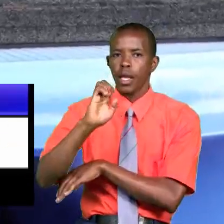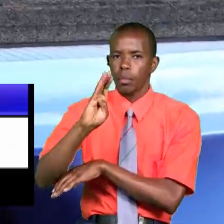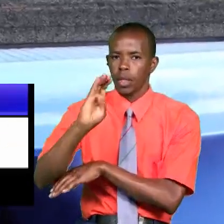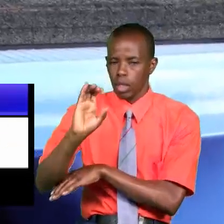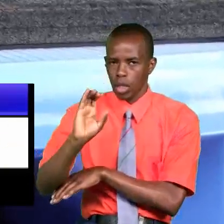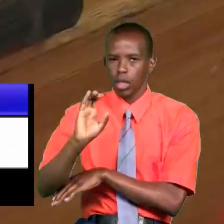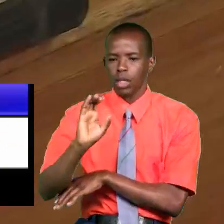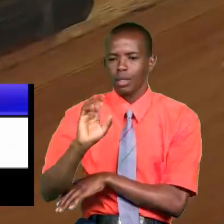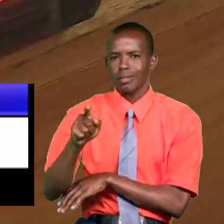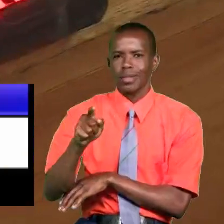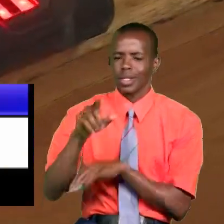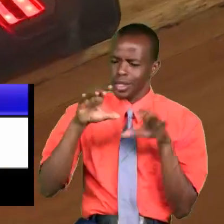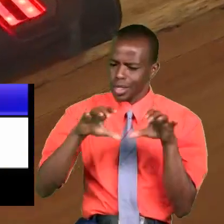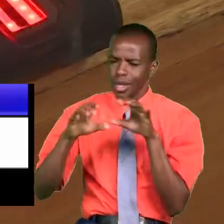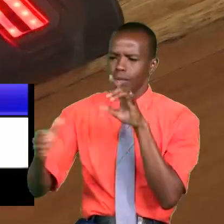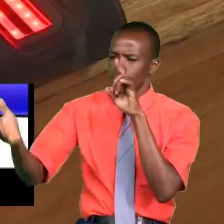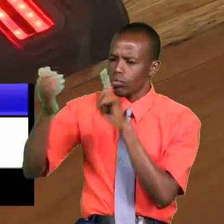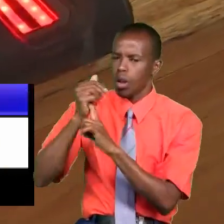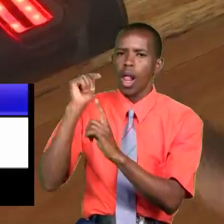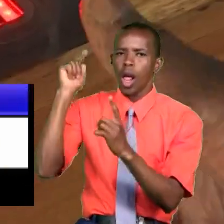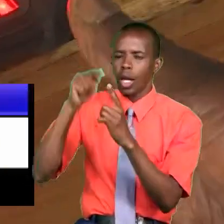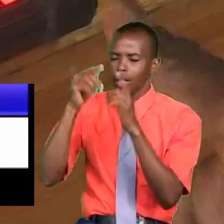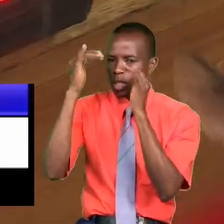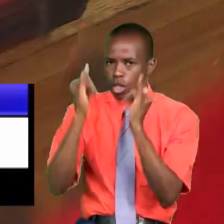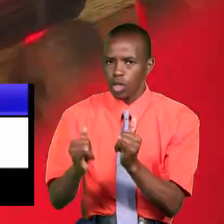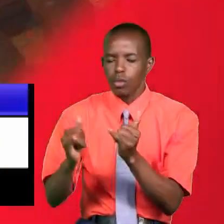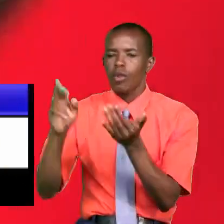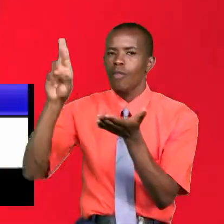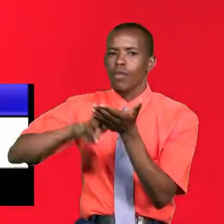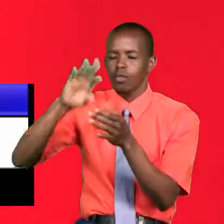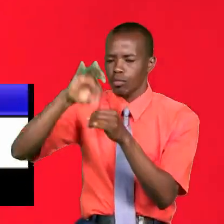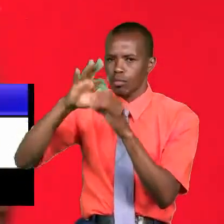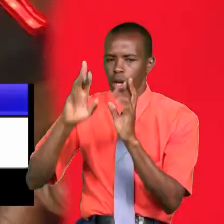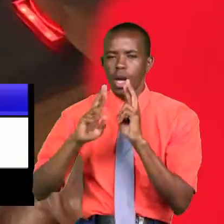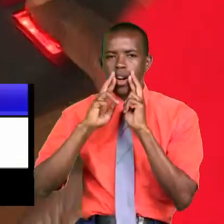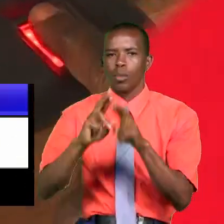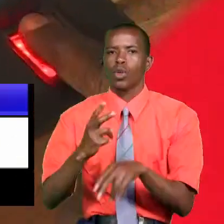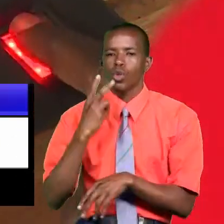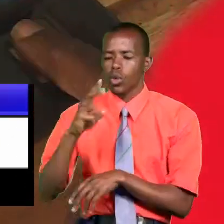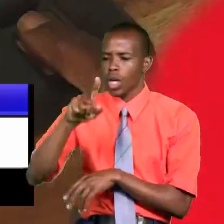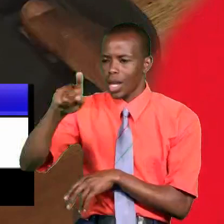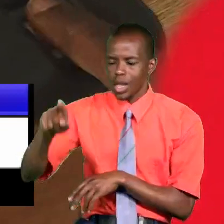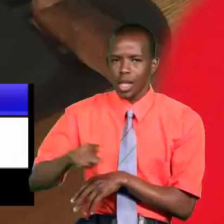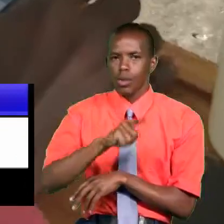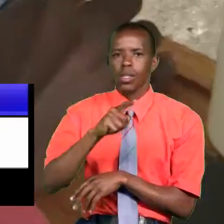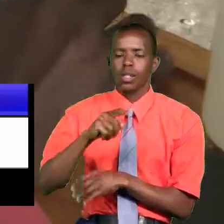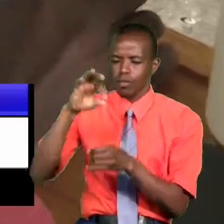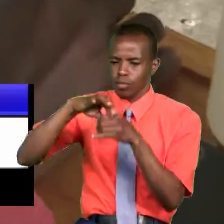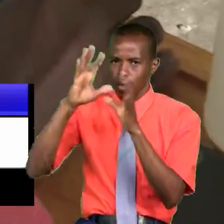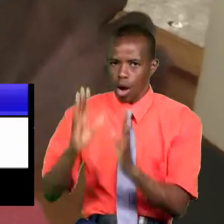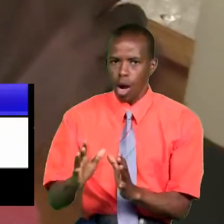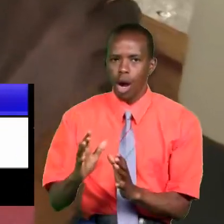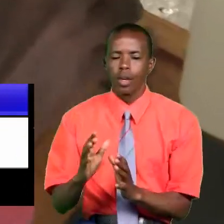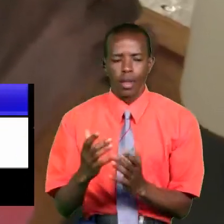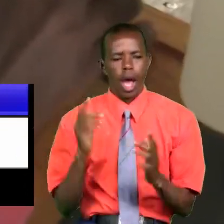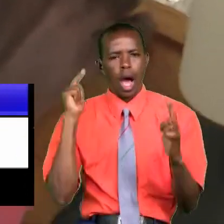Commission appears to be struggling to meet the target of new voter registration, recording slightly over 200,000 voters, falling short of the